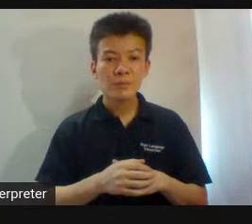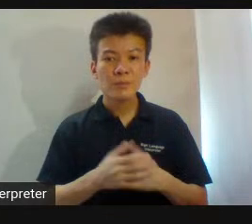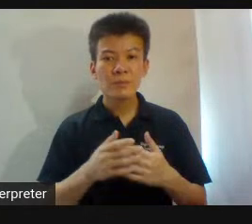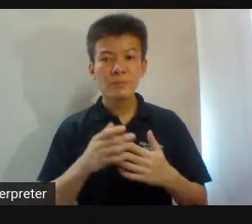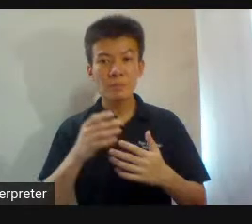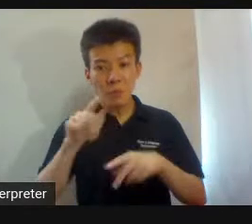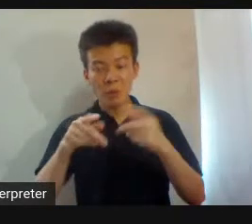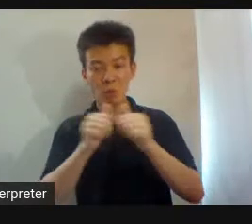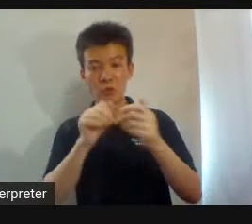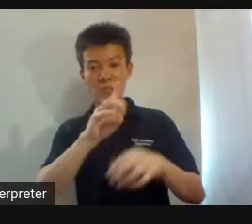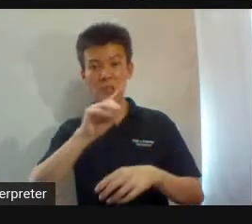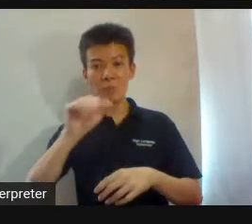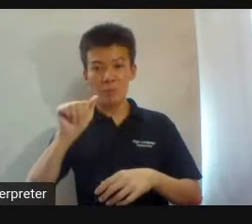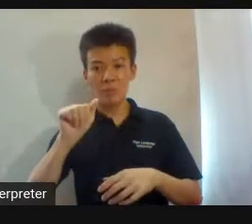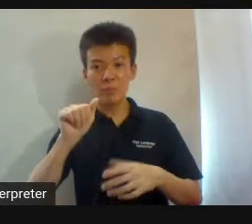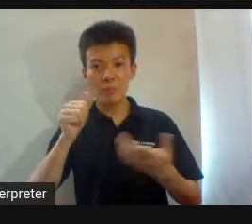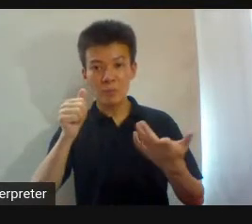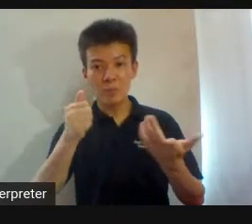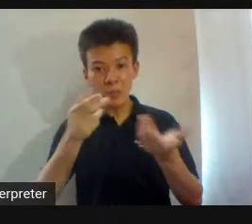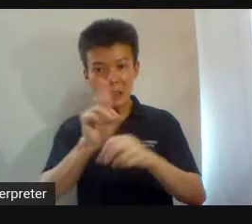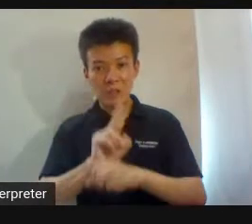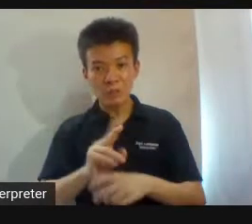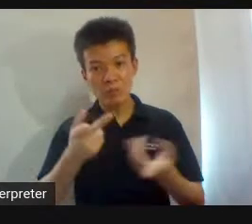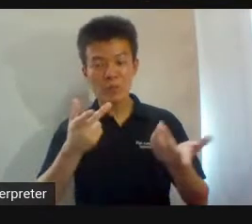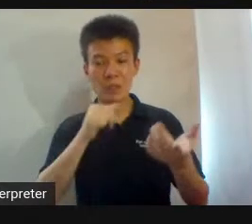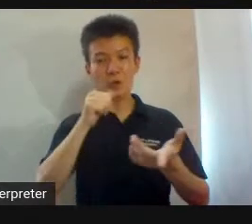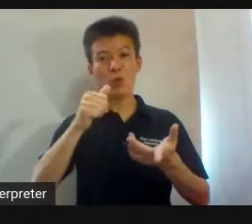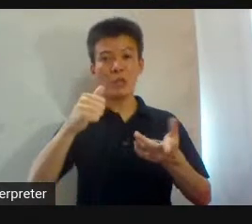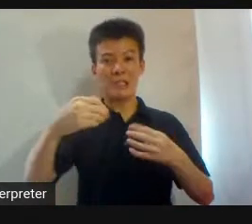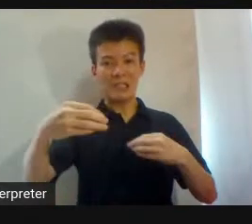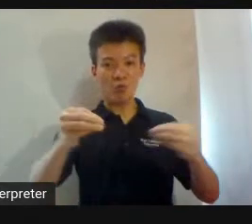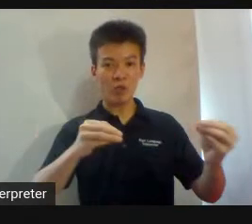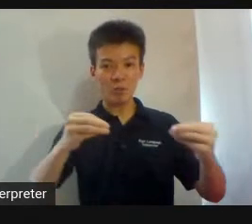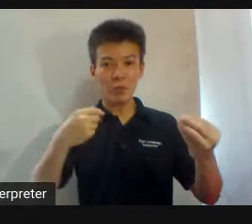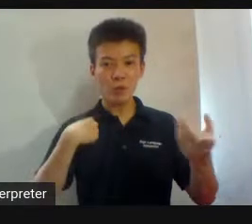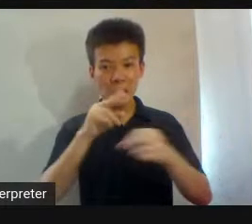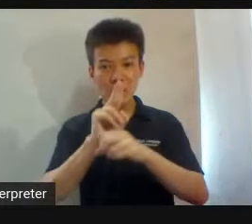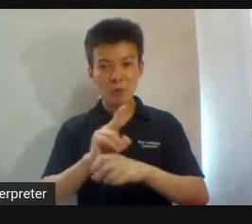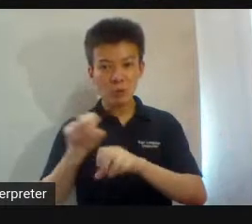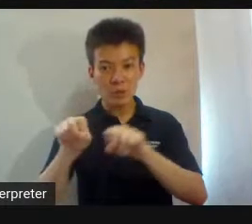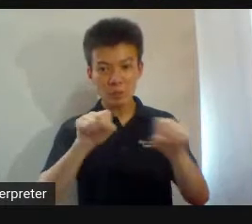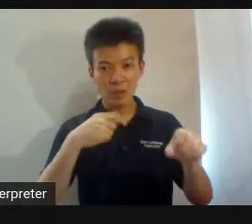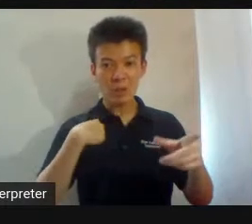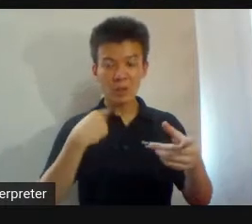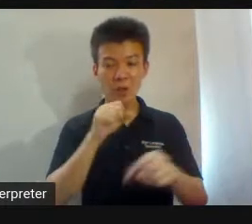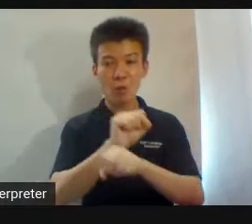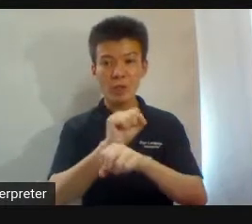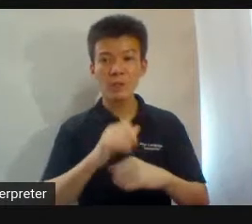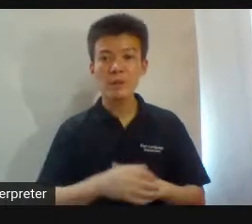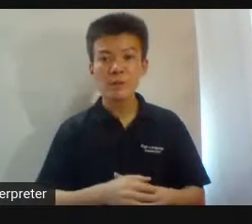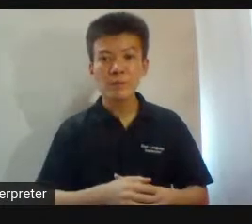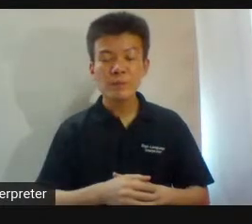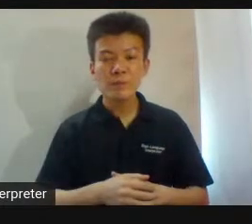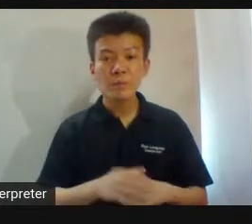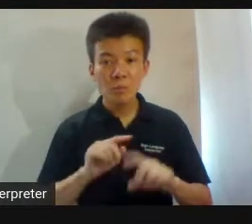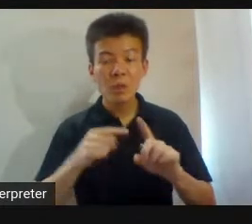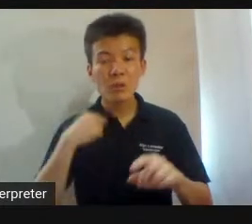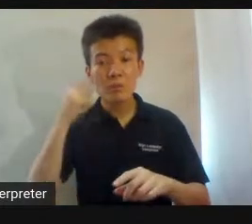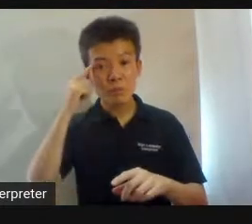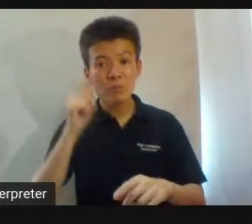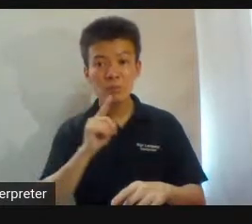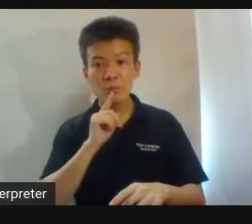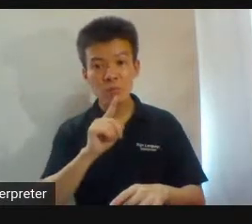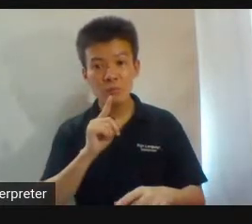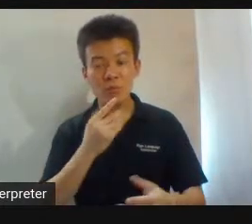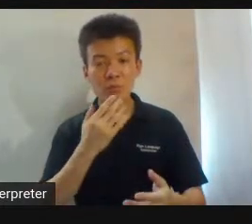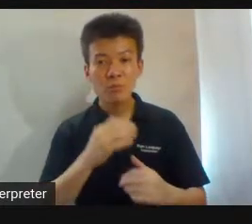people with disabilities being used to being flexible because we're used to systems not working. And I think it's a really